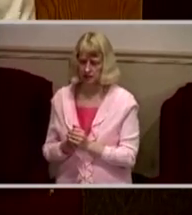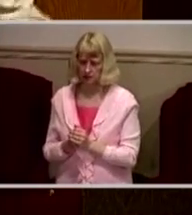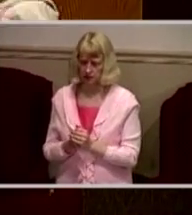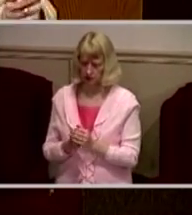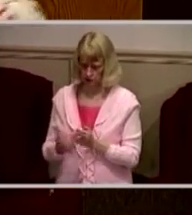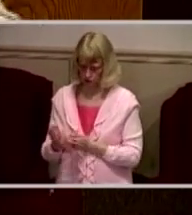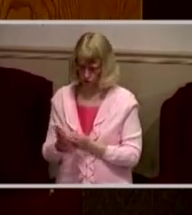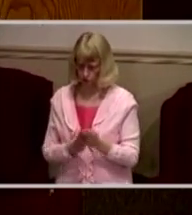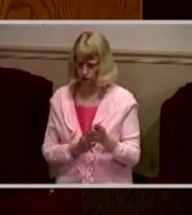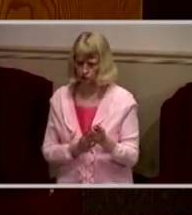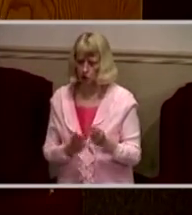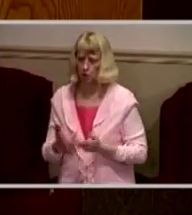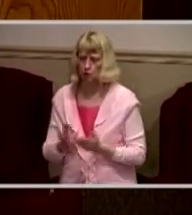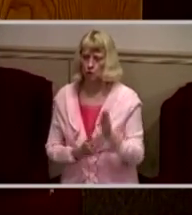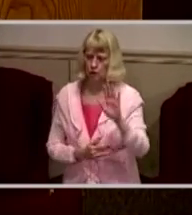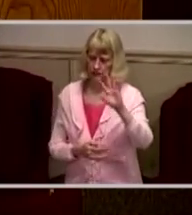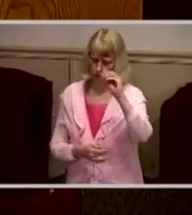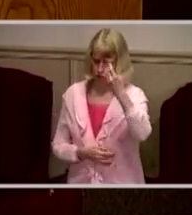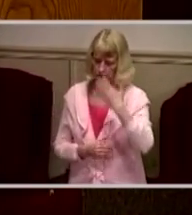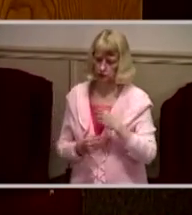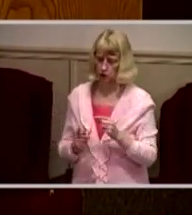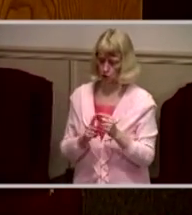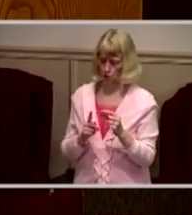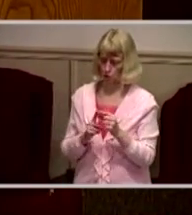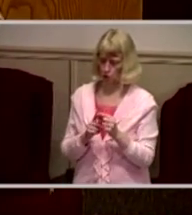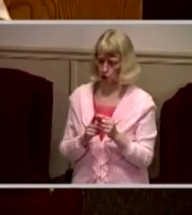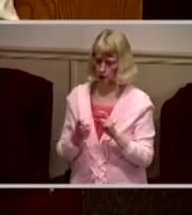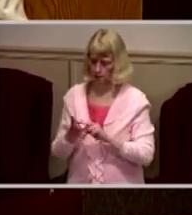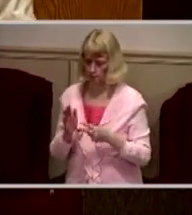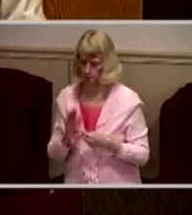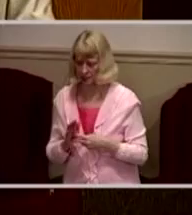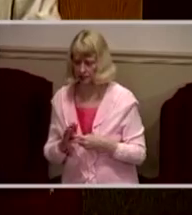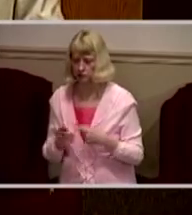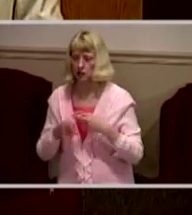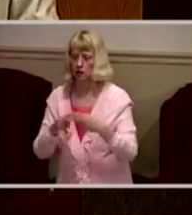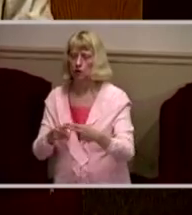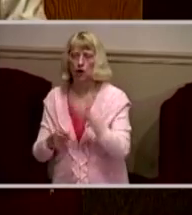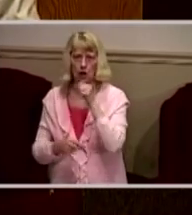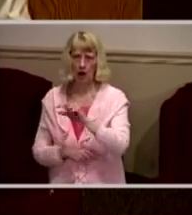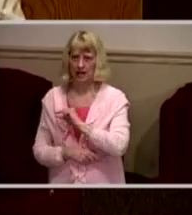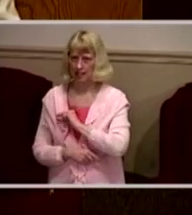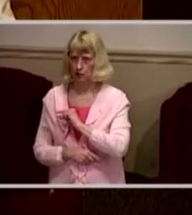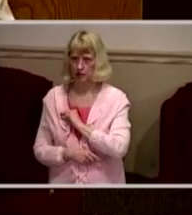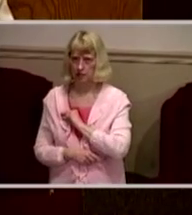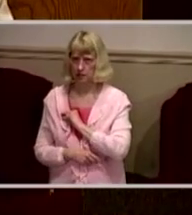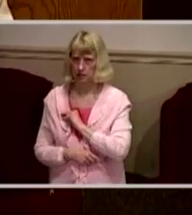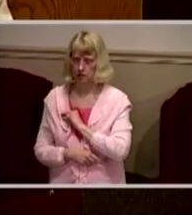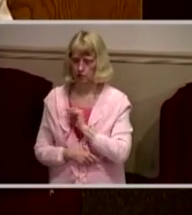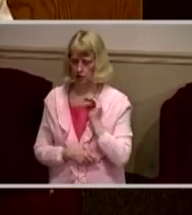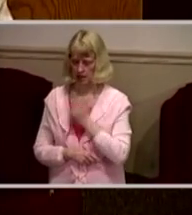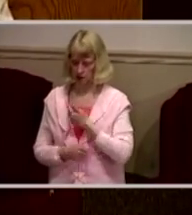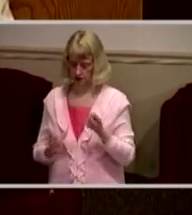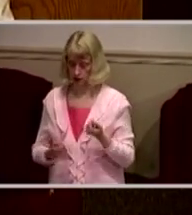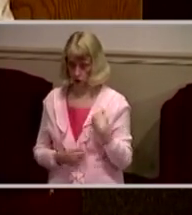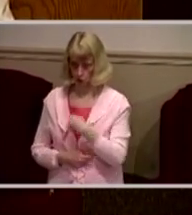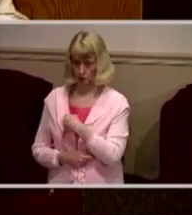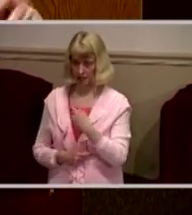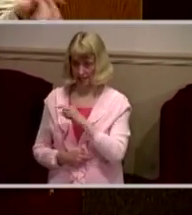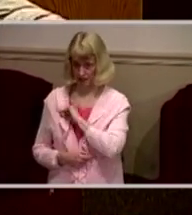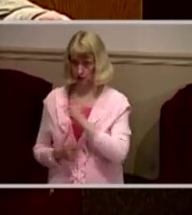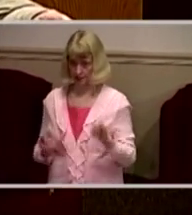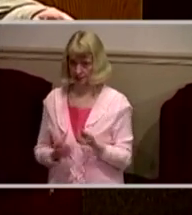justified freely by His grace. That word justified means to be declared not guilty with respect to our sin. Are we guilty of